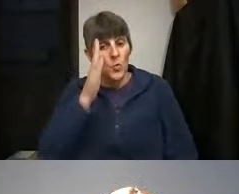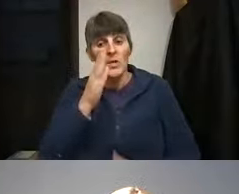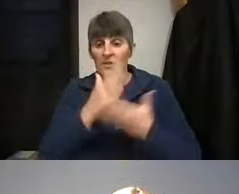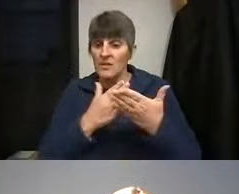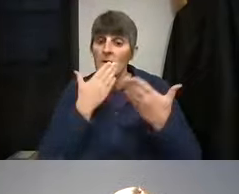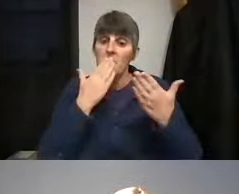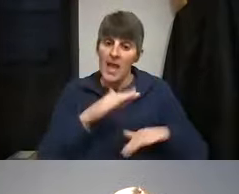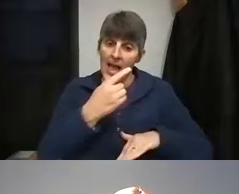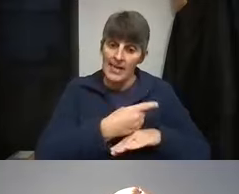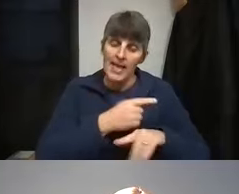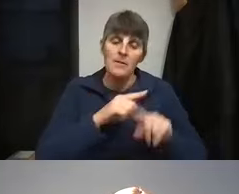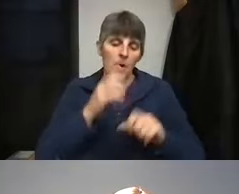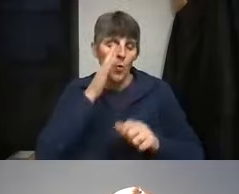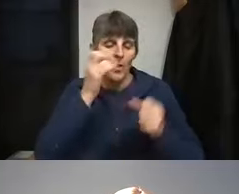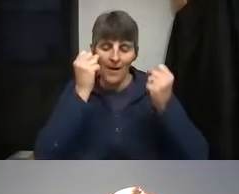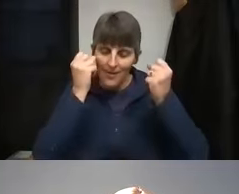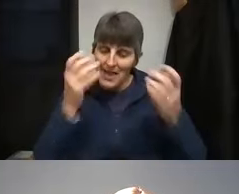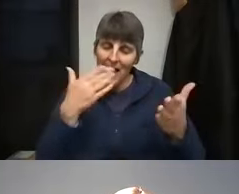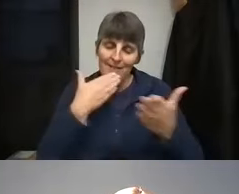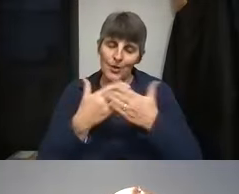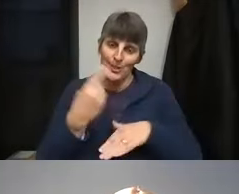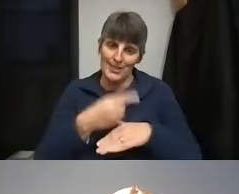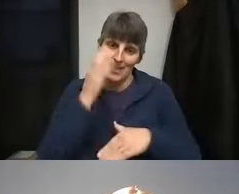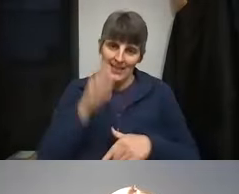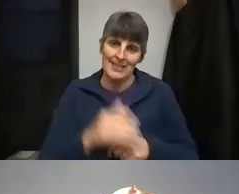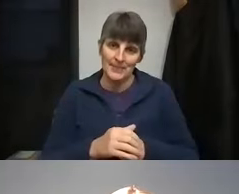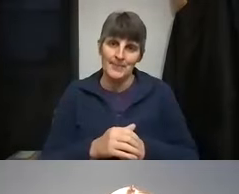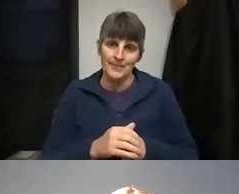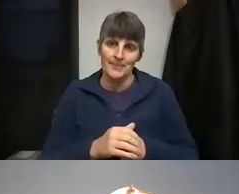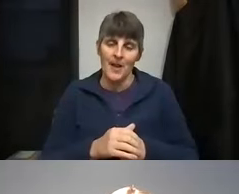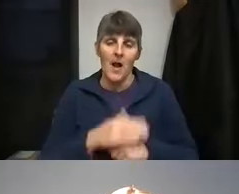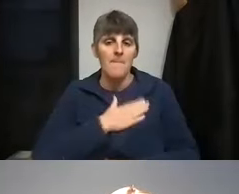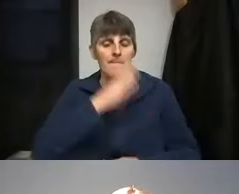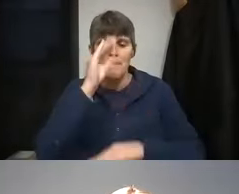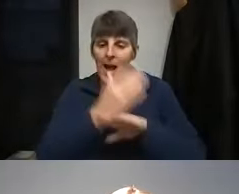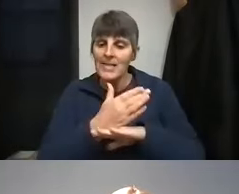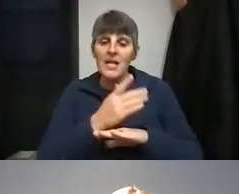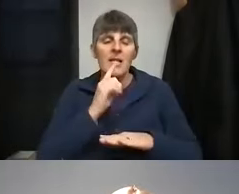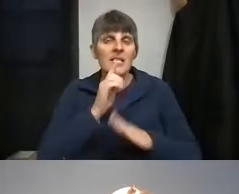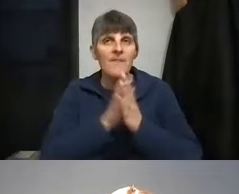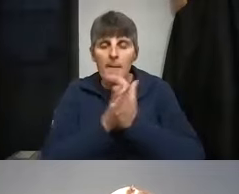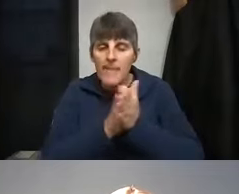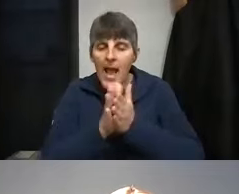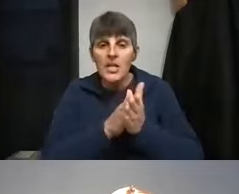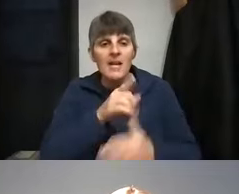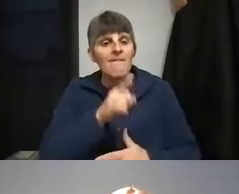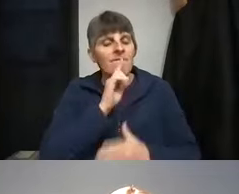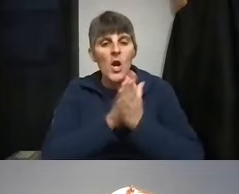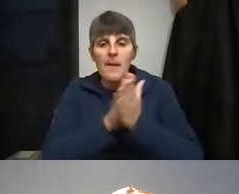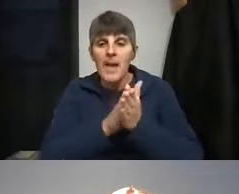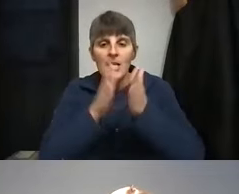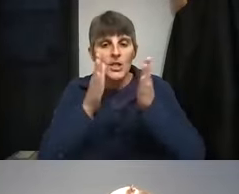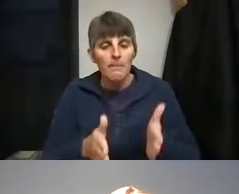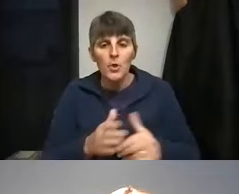bad days, but there's going to be a lot of good days. My son is very passionate. He's a very passionate